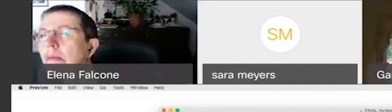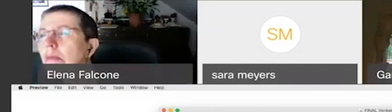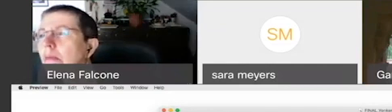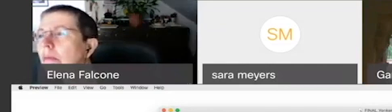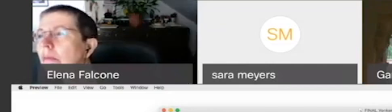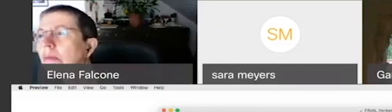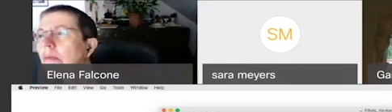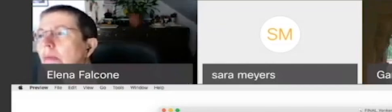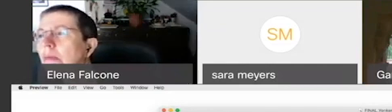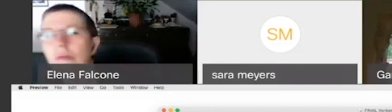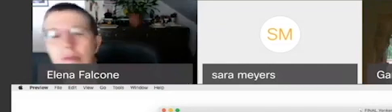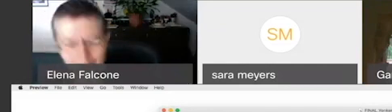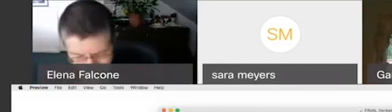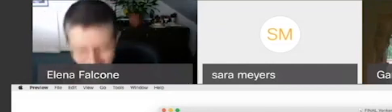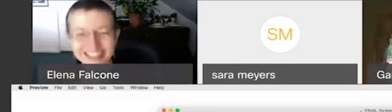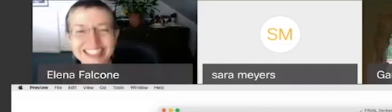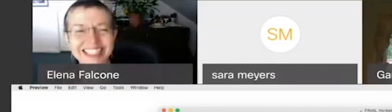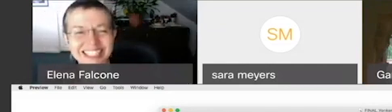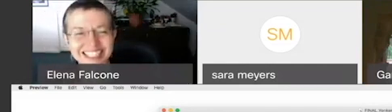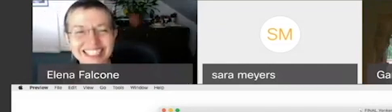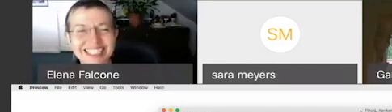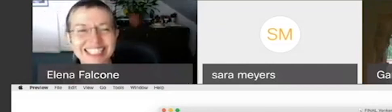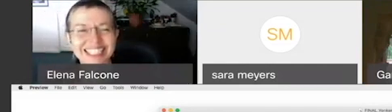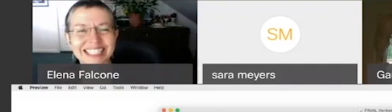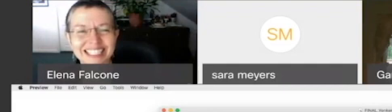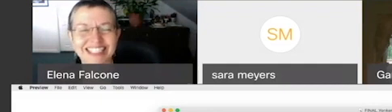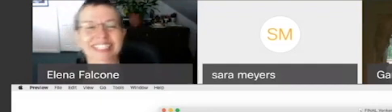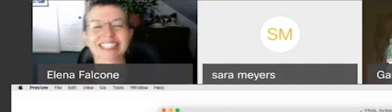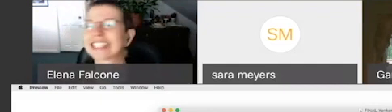Now I think we can move to the next slide. I'm sorry.